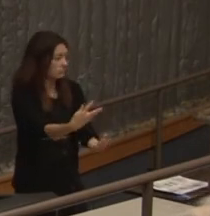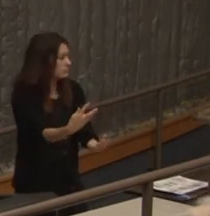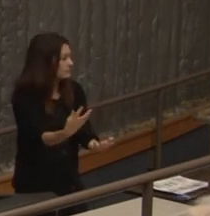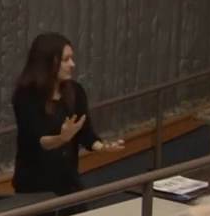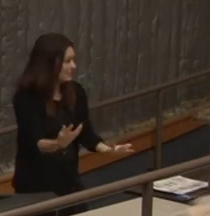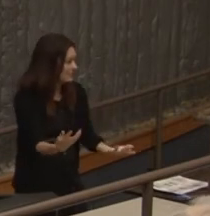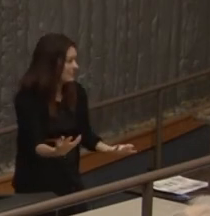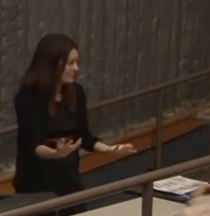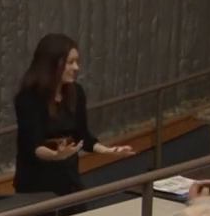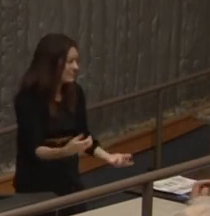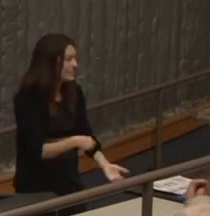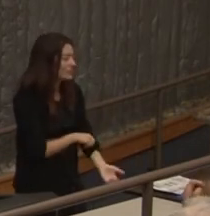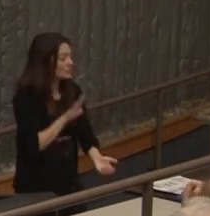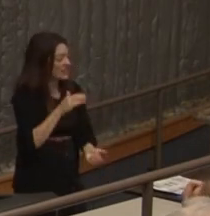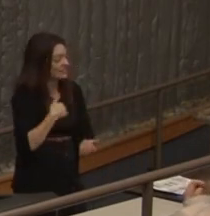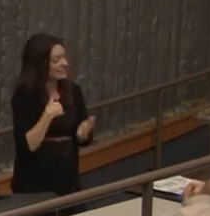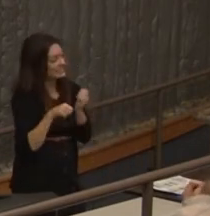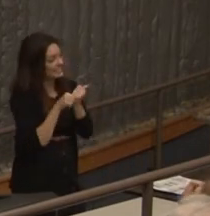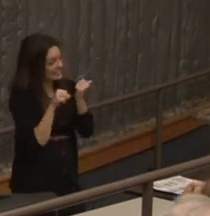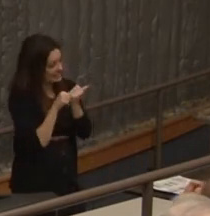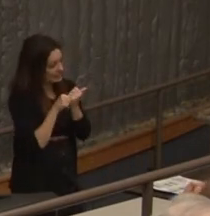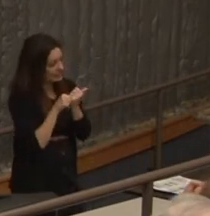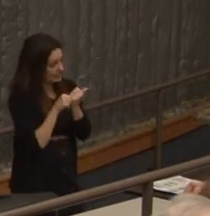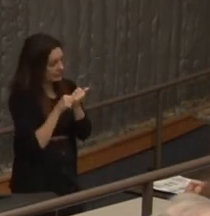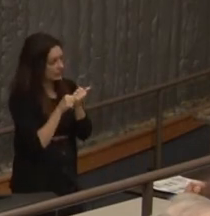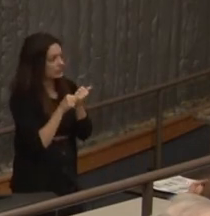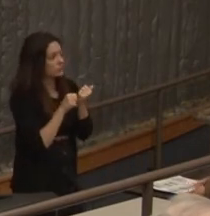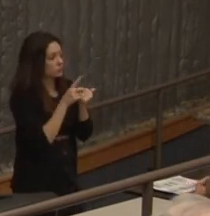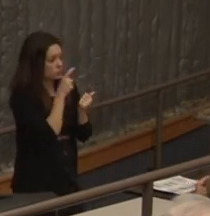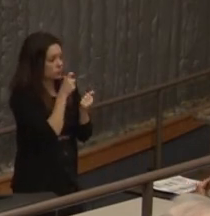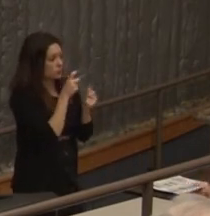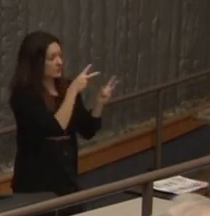And so that's how I began working.